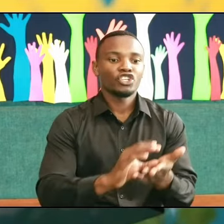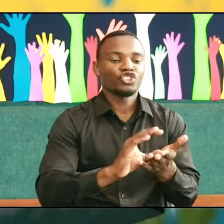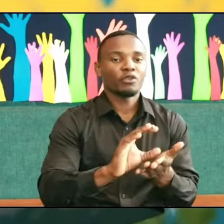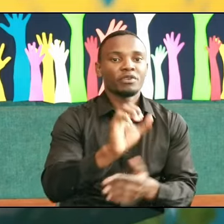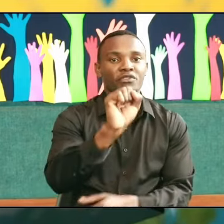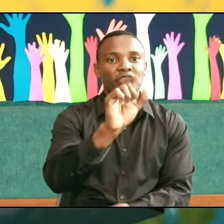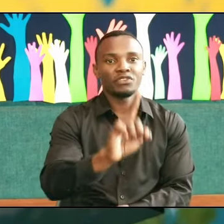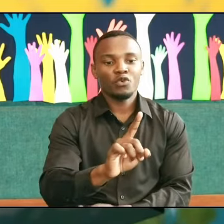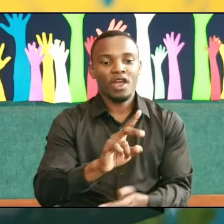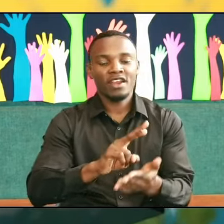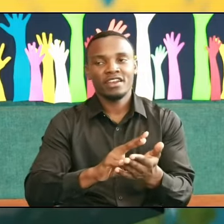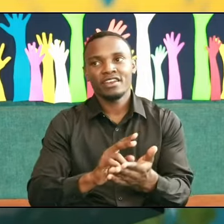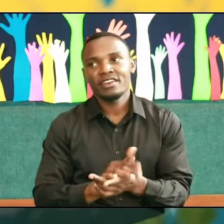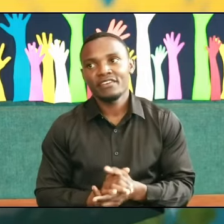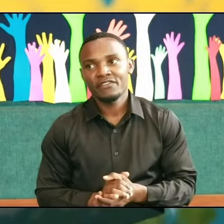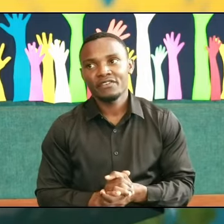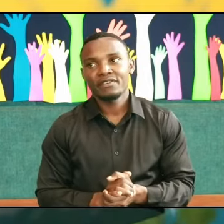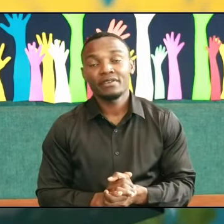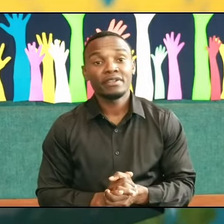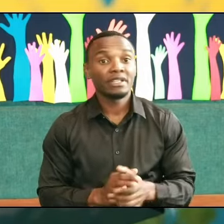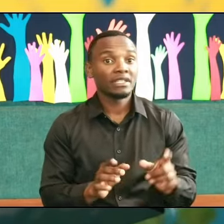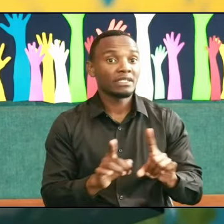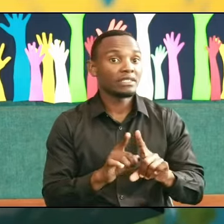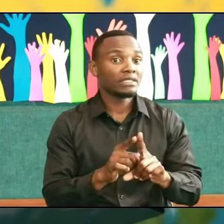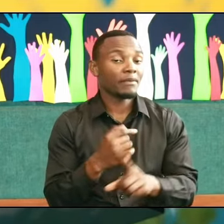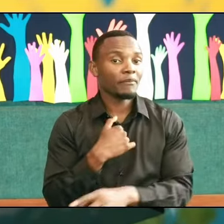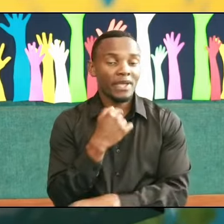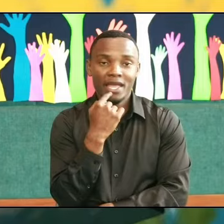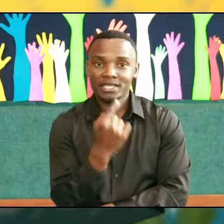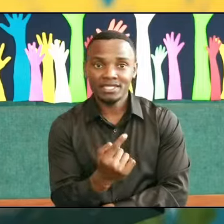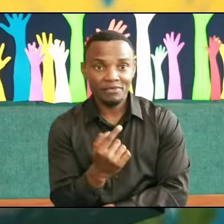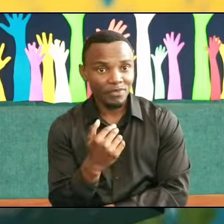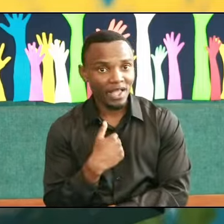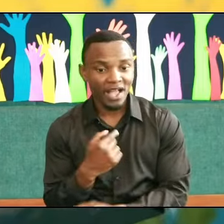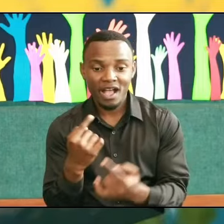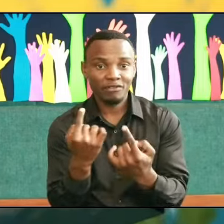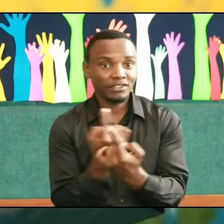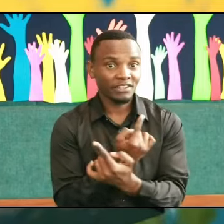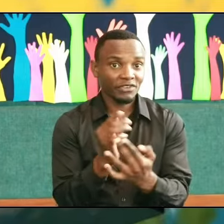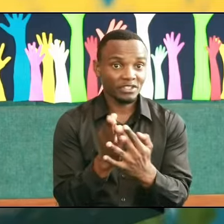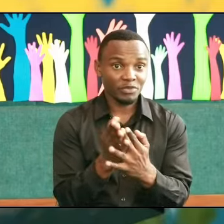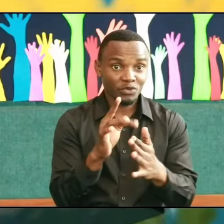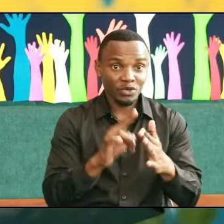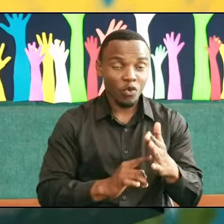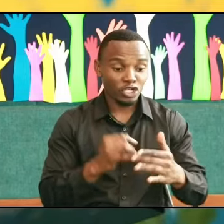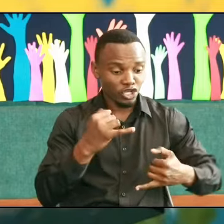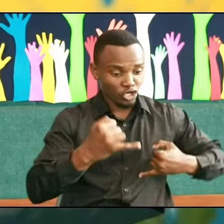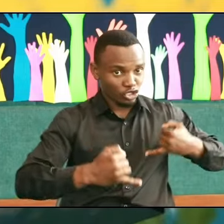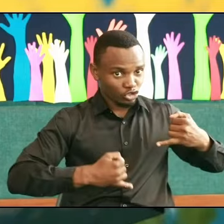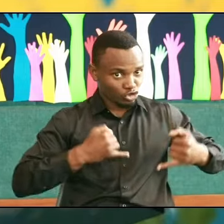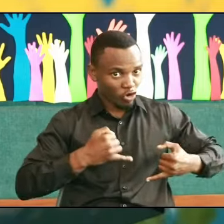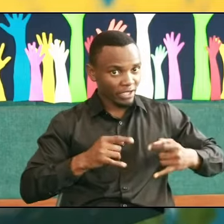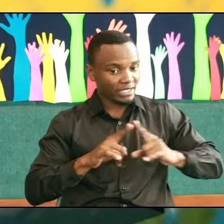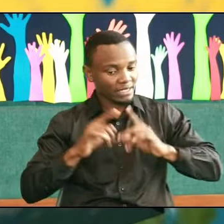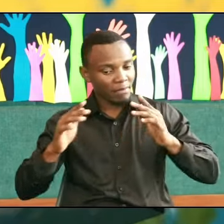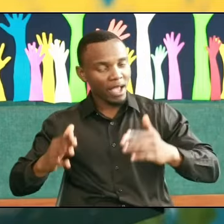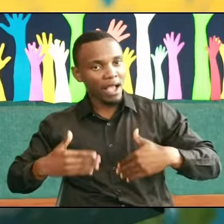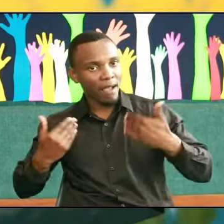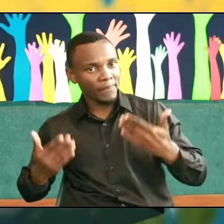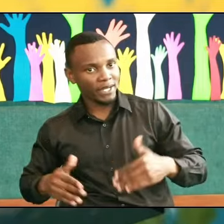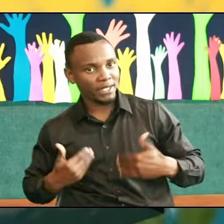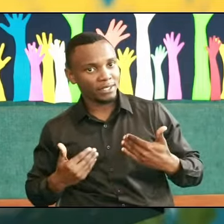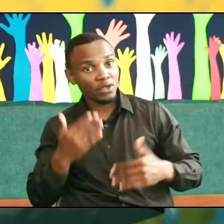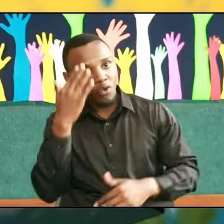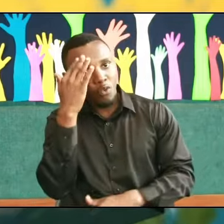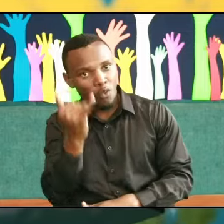11. Talking about joy. And let me say this. You know, there's a difference between joy and happiness. Happiness depends on